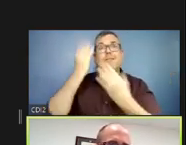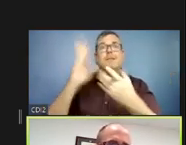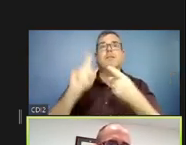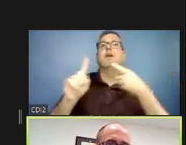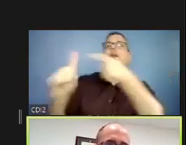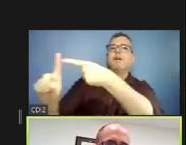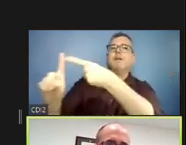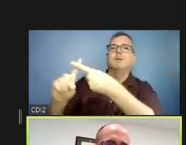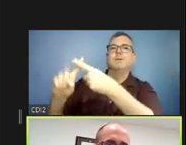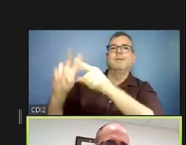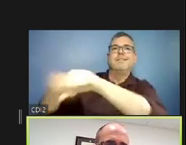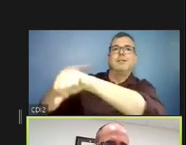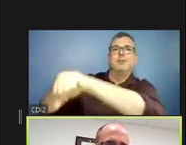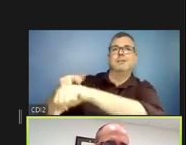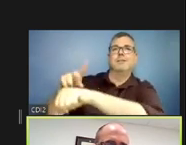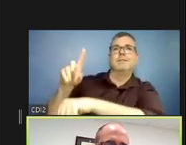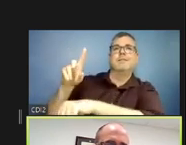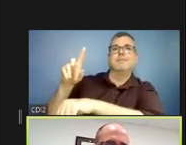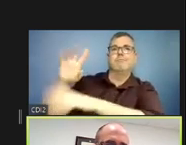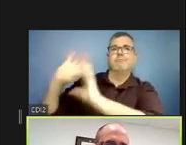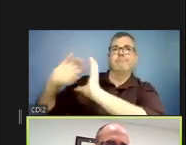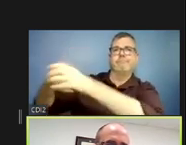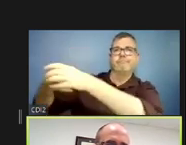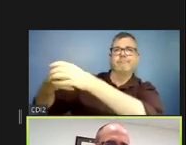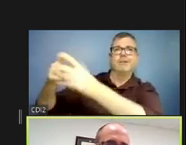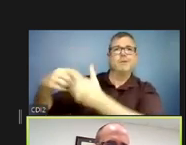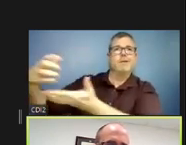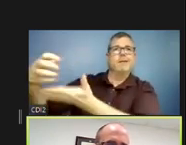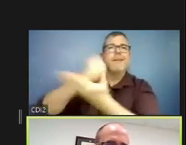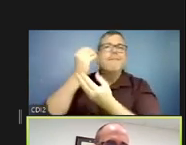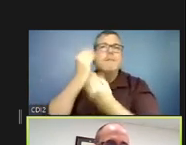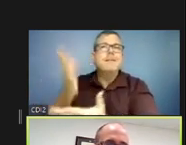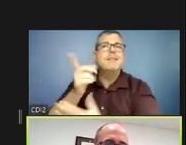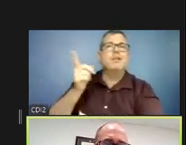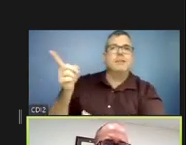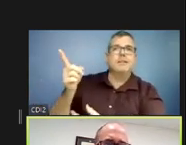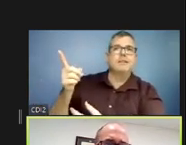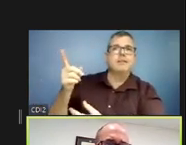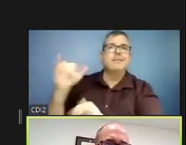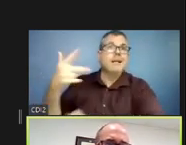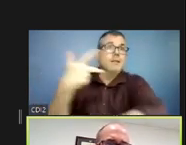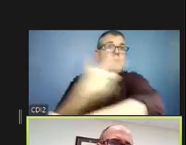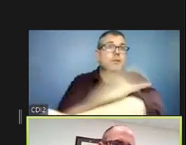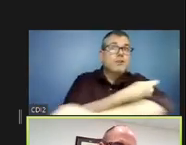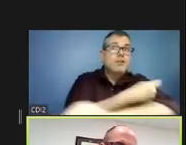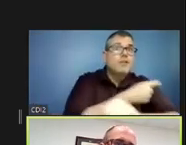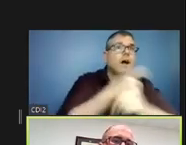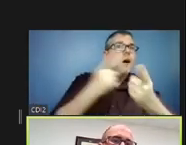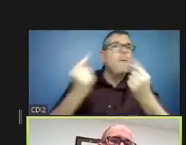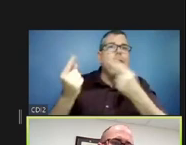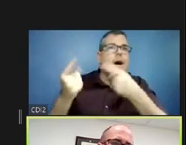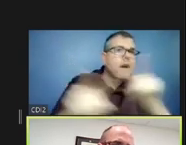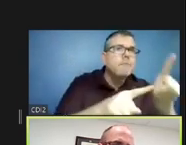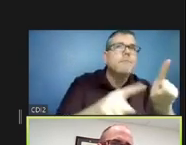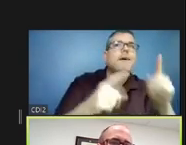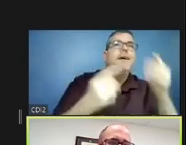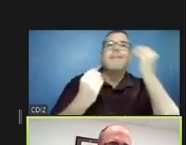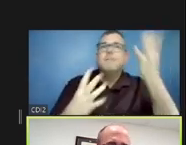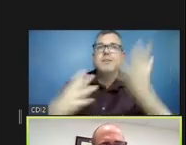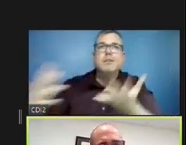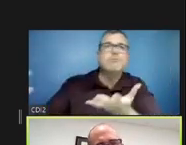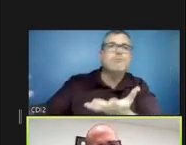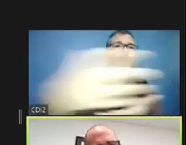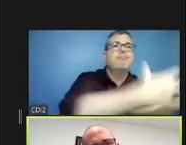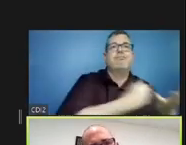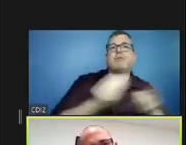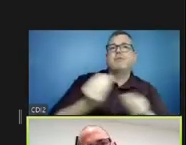these doses are getting into people's arms. There's differences between what we describe as